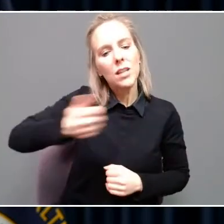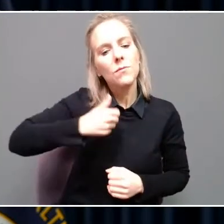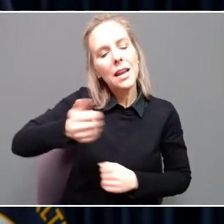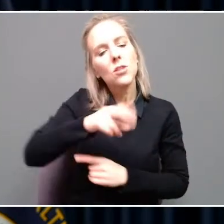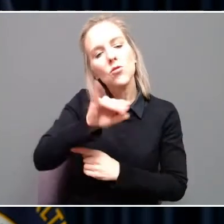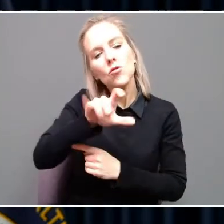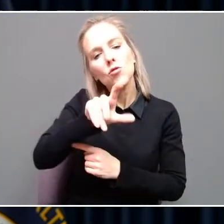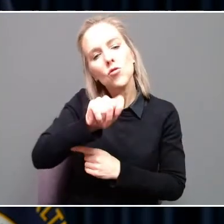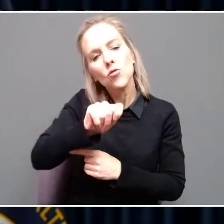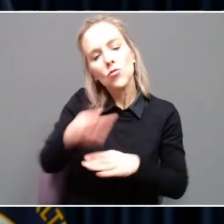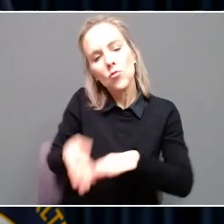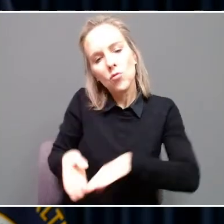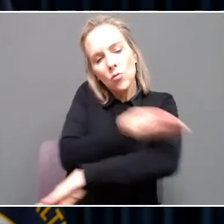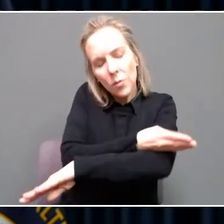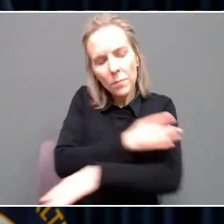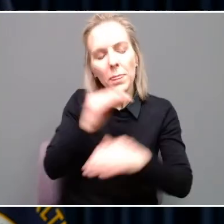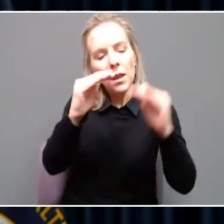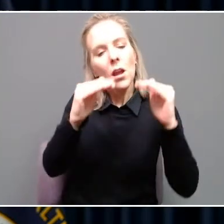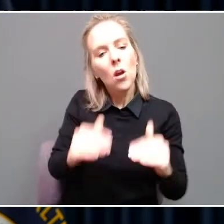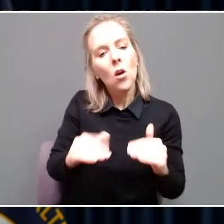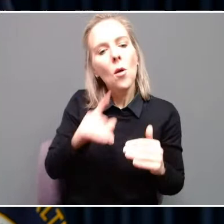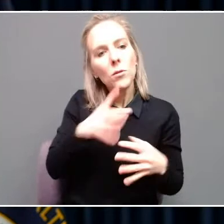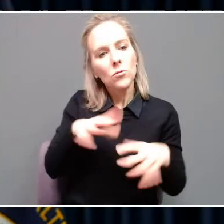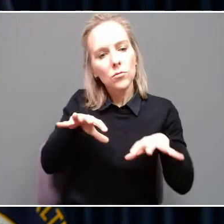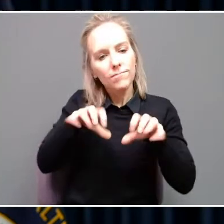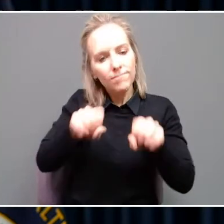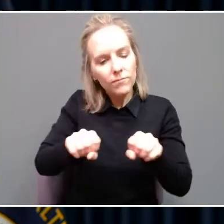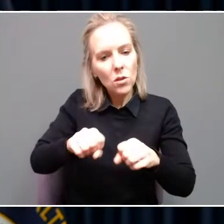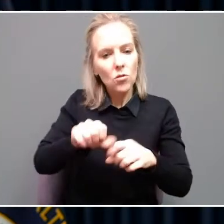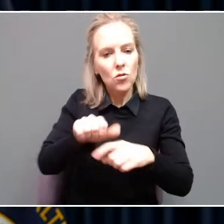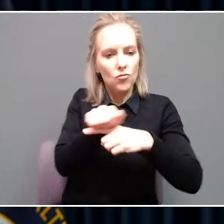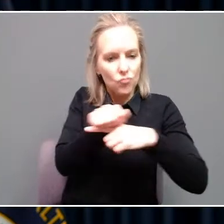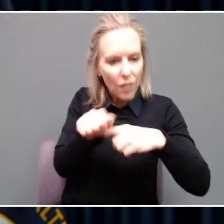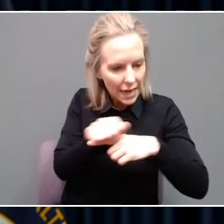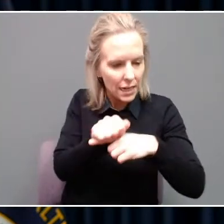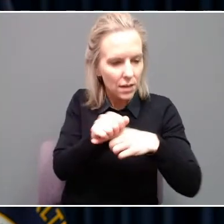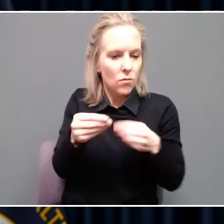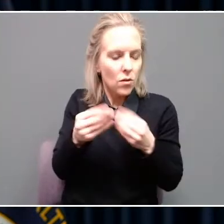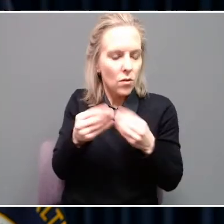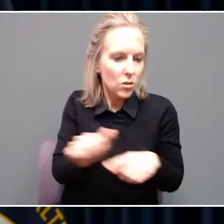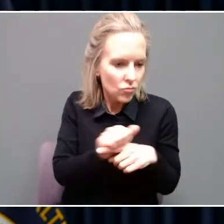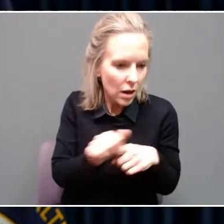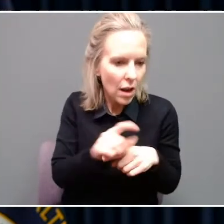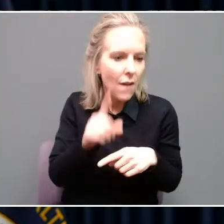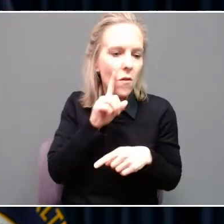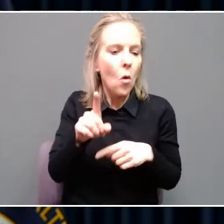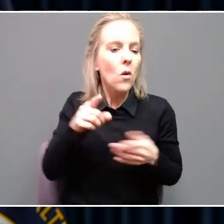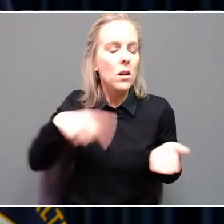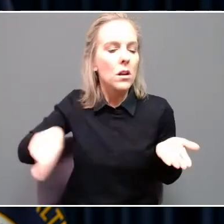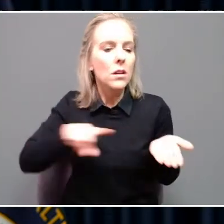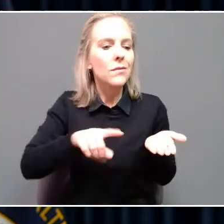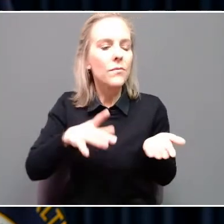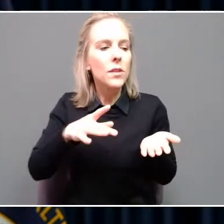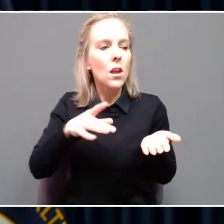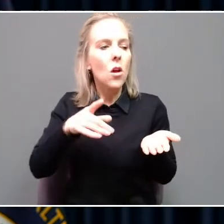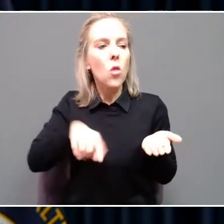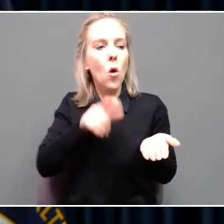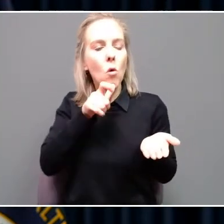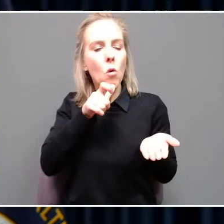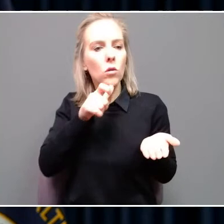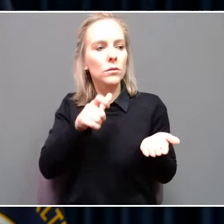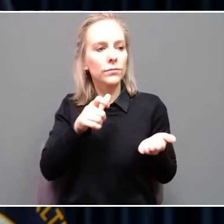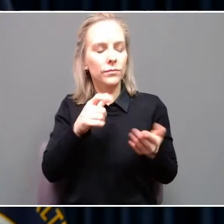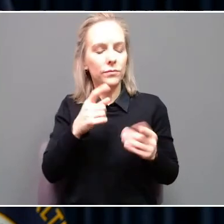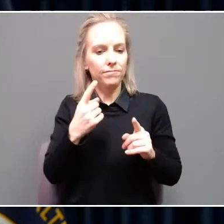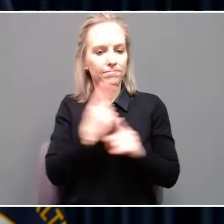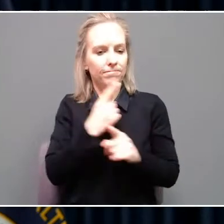also procuring equipment and training personnel to better prevent the introduction of contraband into these facilities, better screening